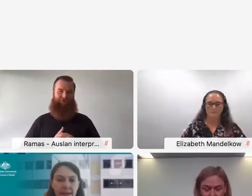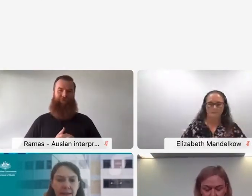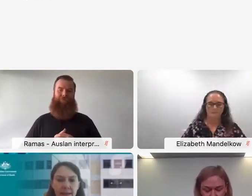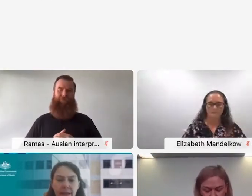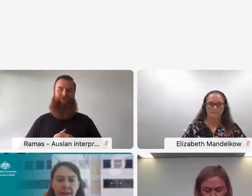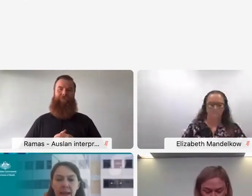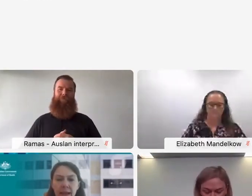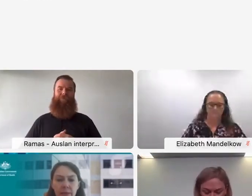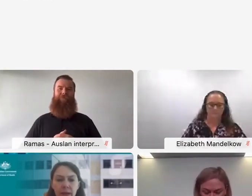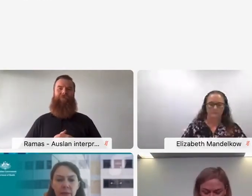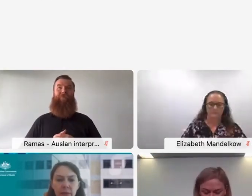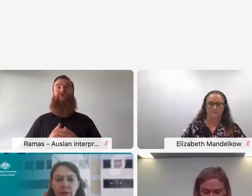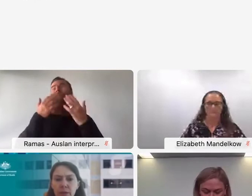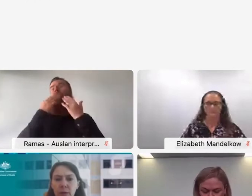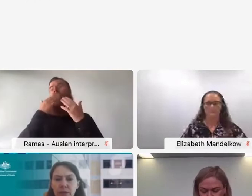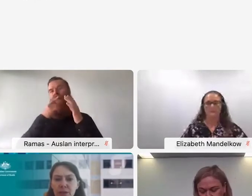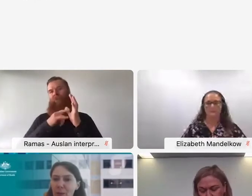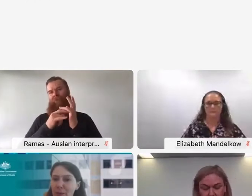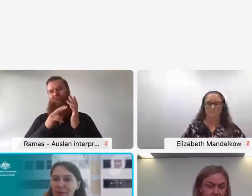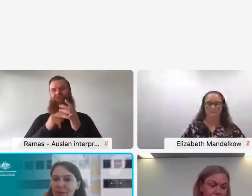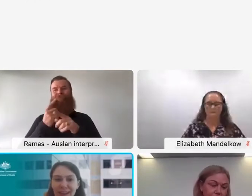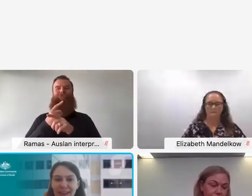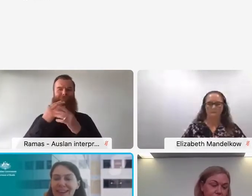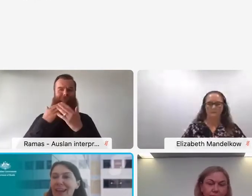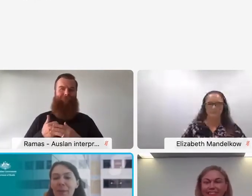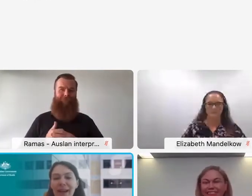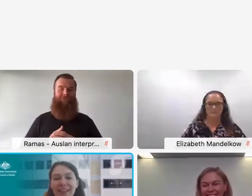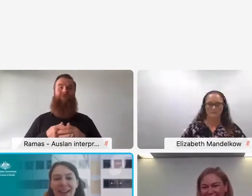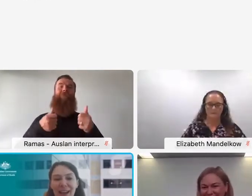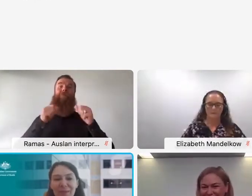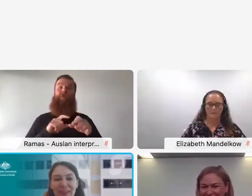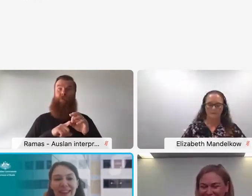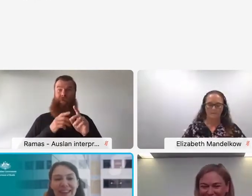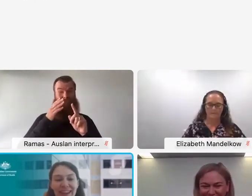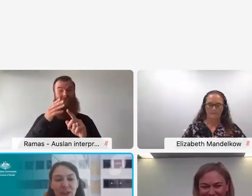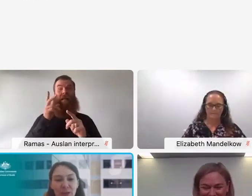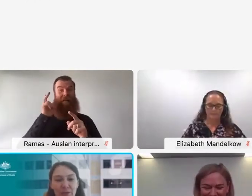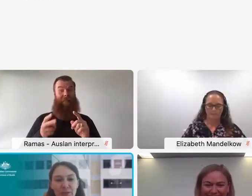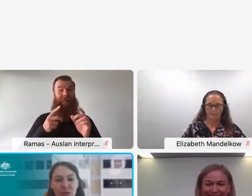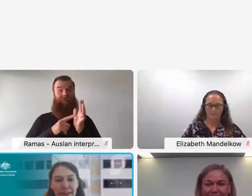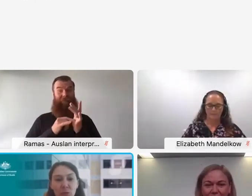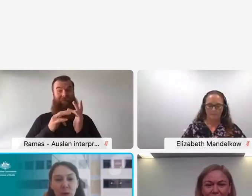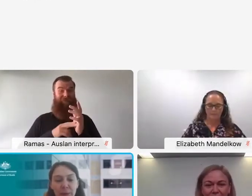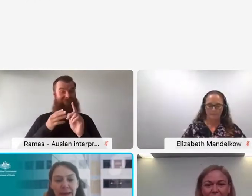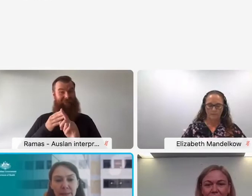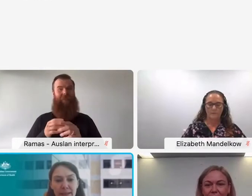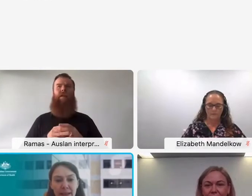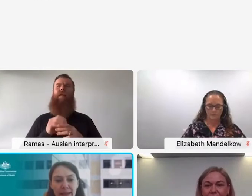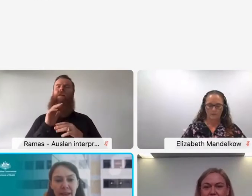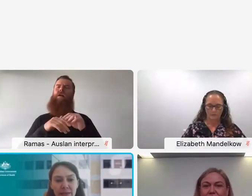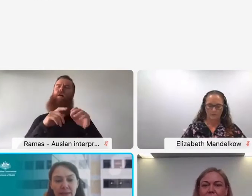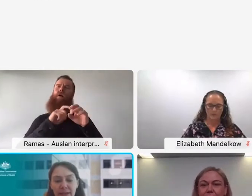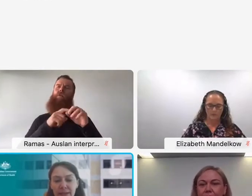Thanks, Alison. Now, we've also got a question, it's probably for you again, about the AQF training and work